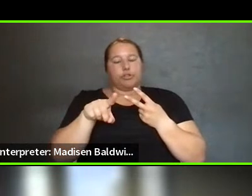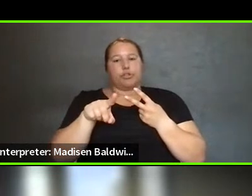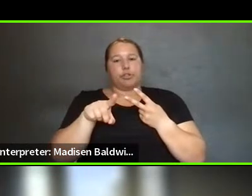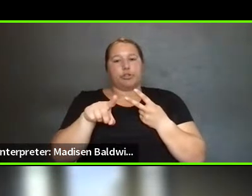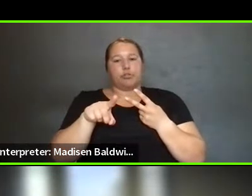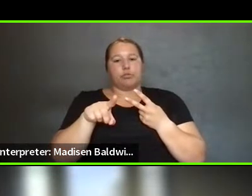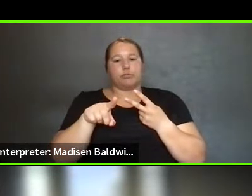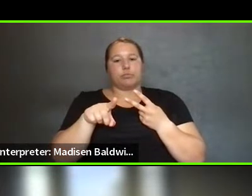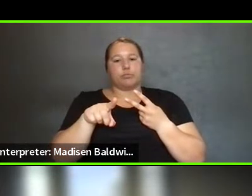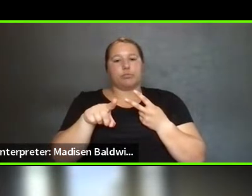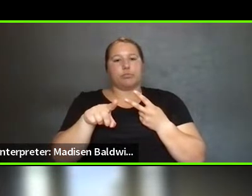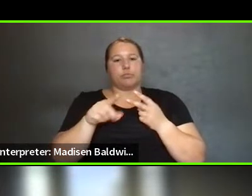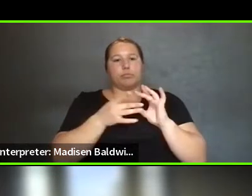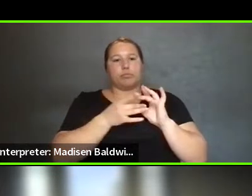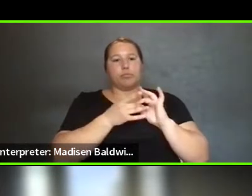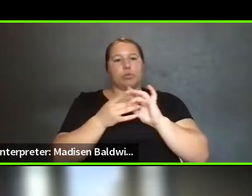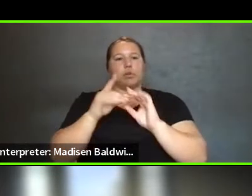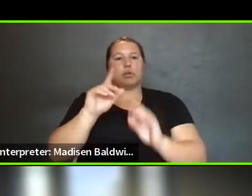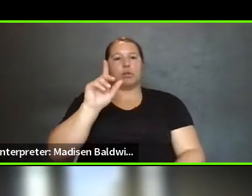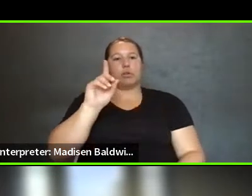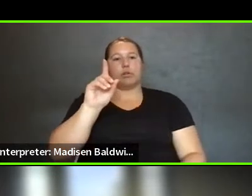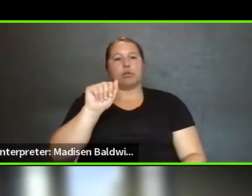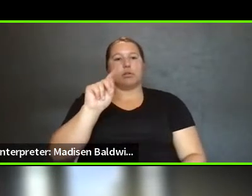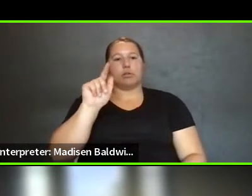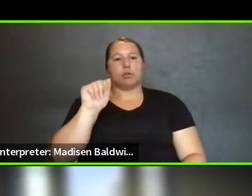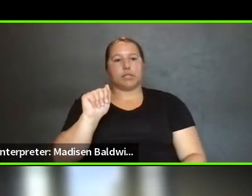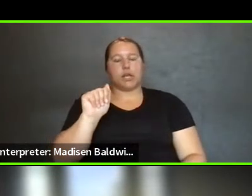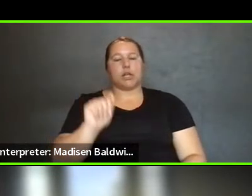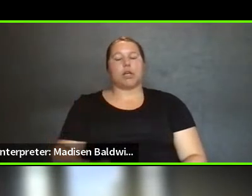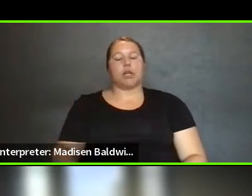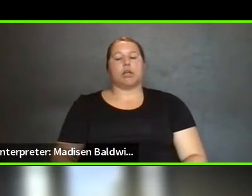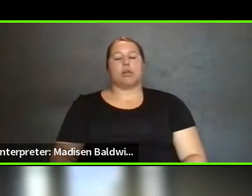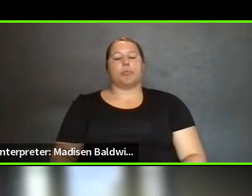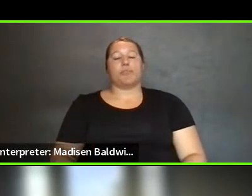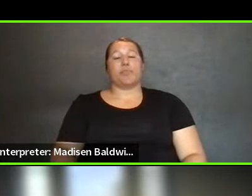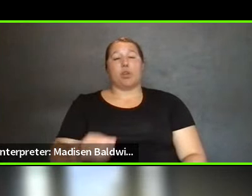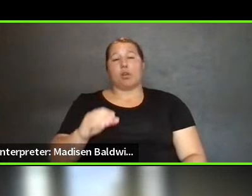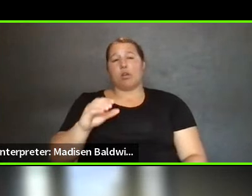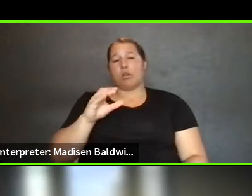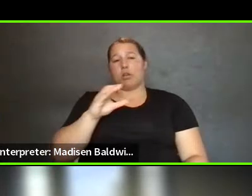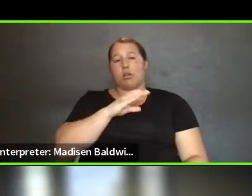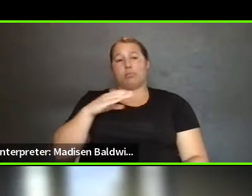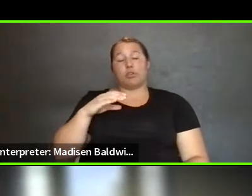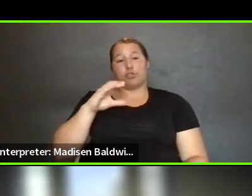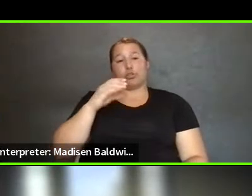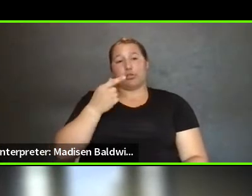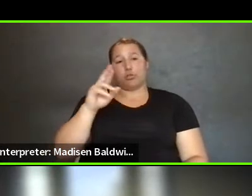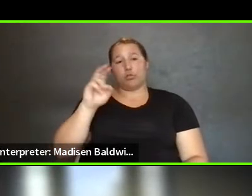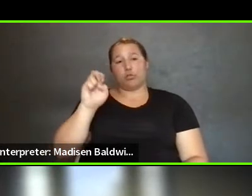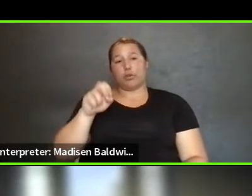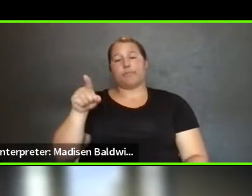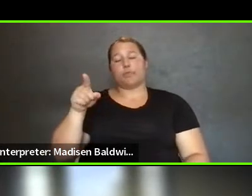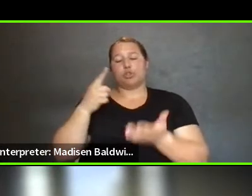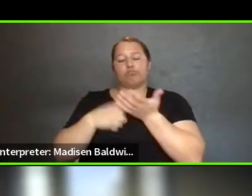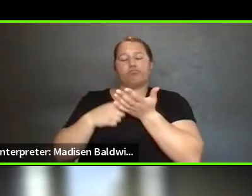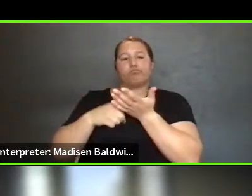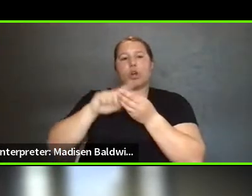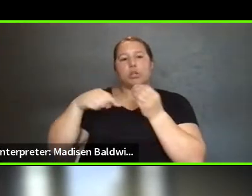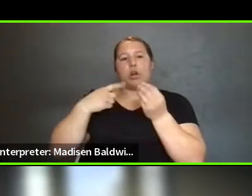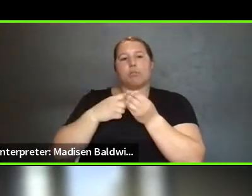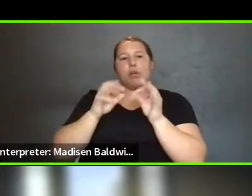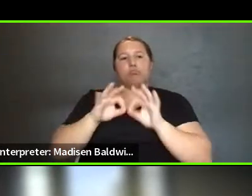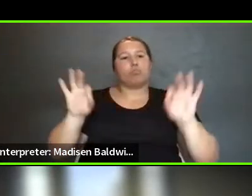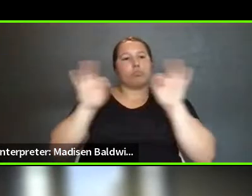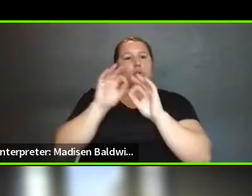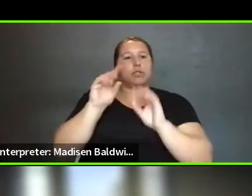about the data question I just asked. But you know, Commissioner Green, you talked about the importance of data and shared a lot of data with us, which I